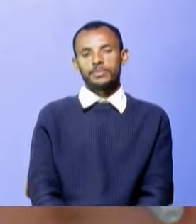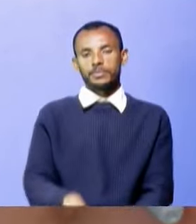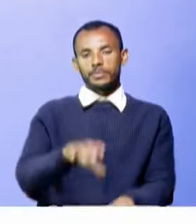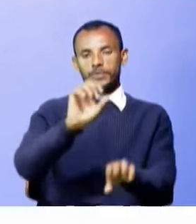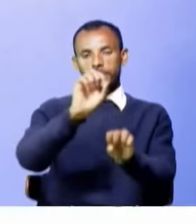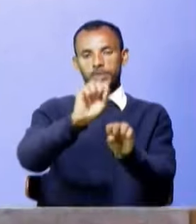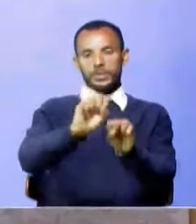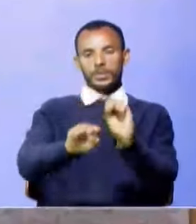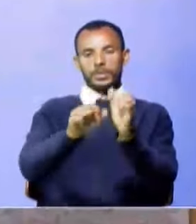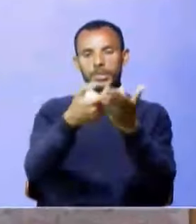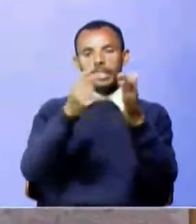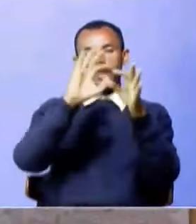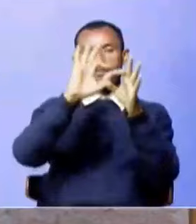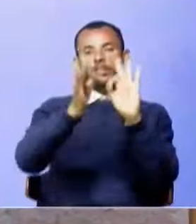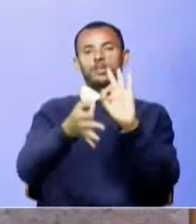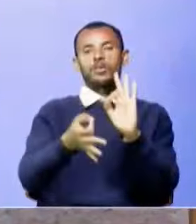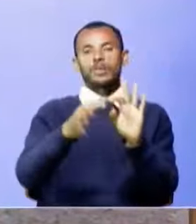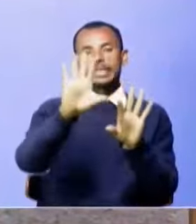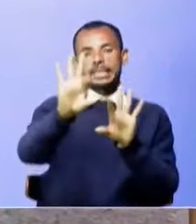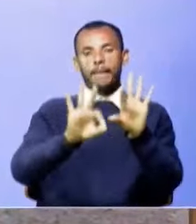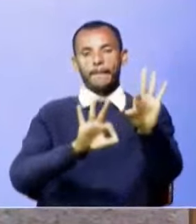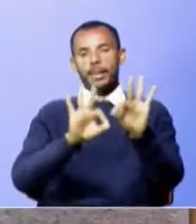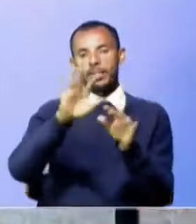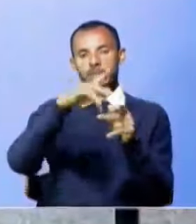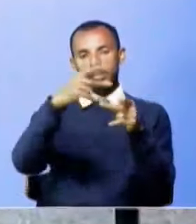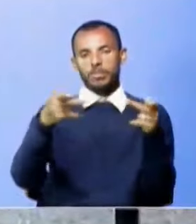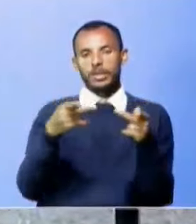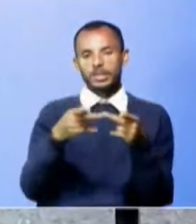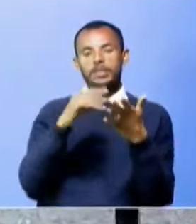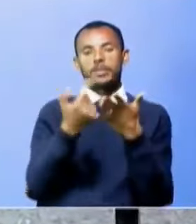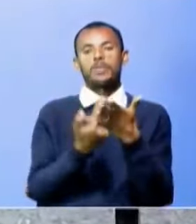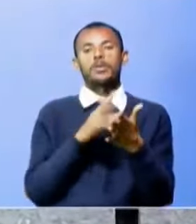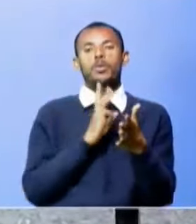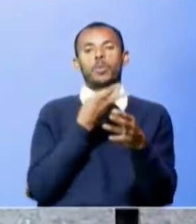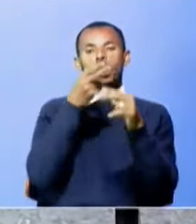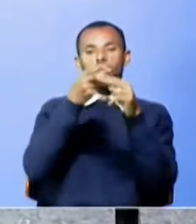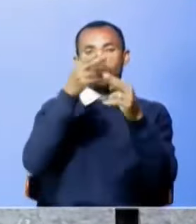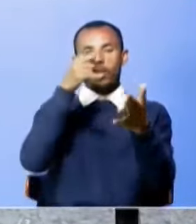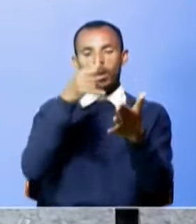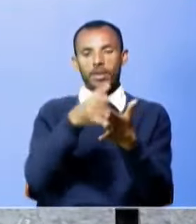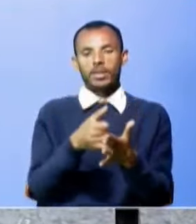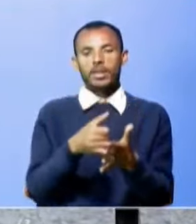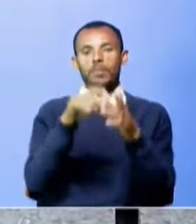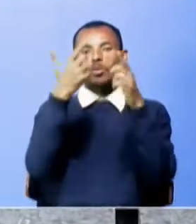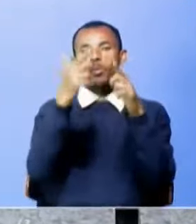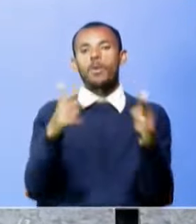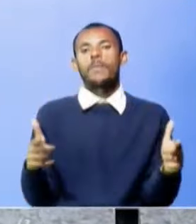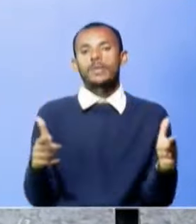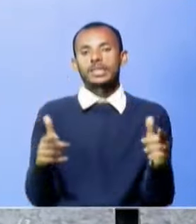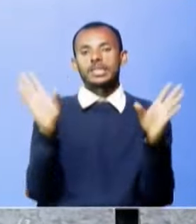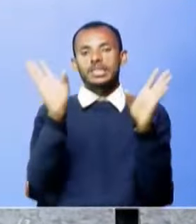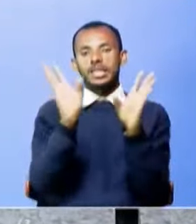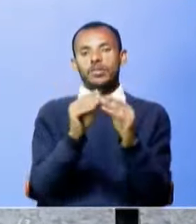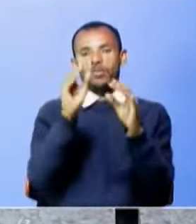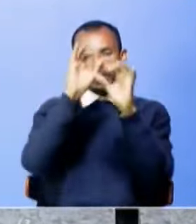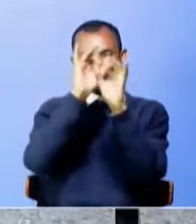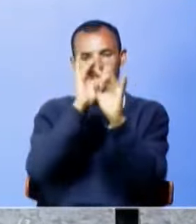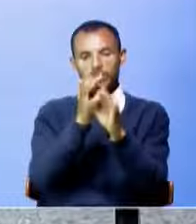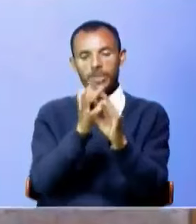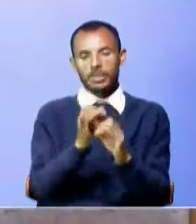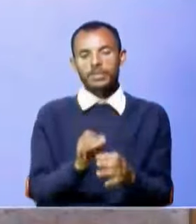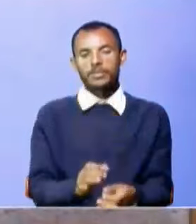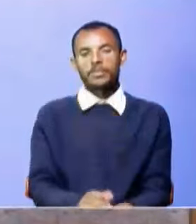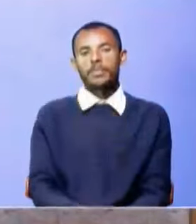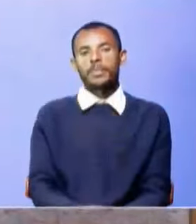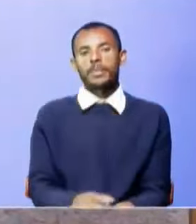So this is the definition of a sample space. Sometimes we call it a probability set of an experiment.